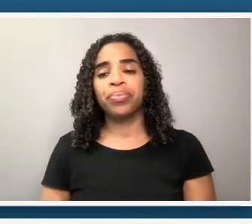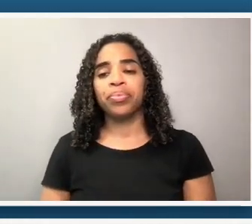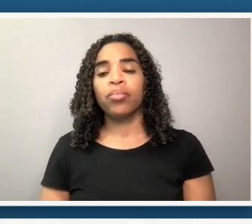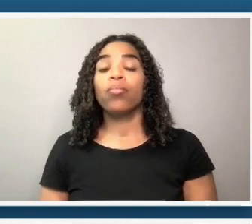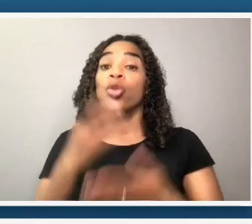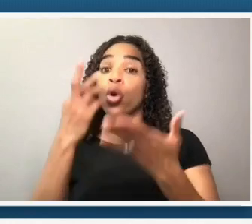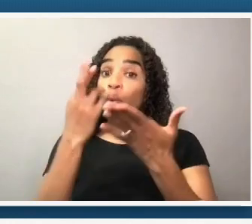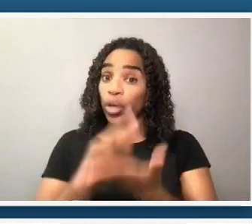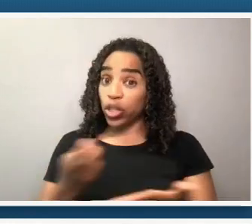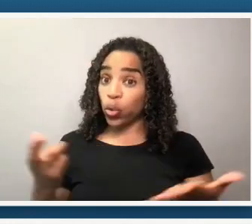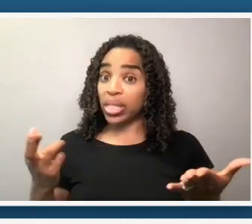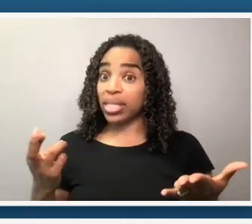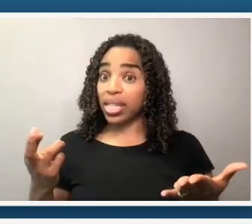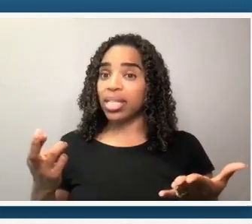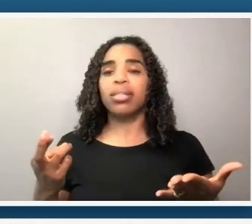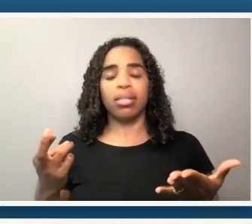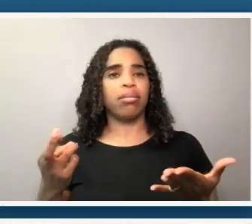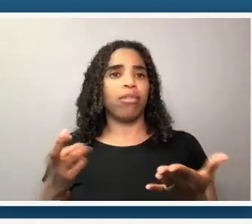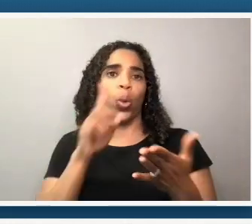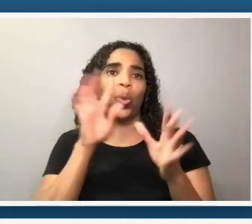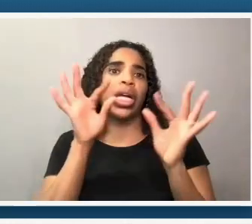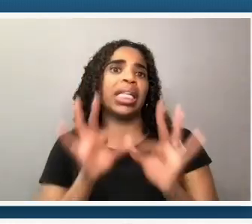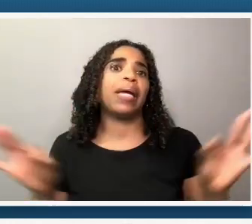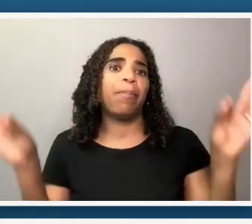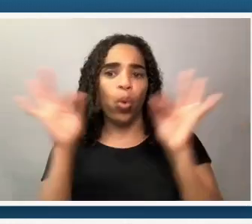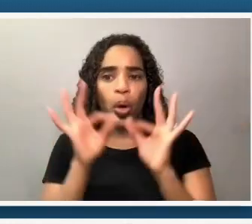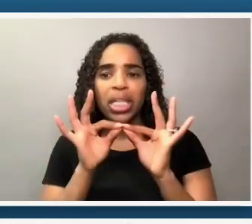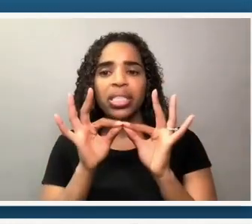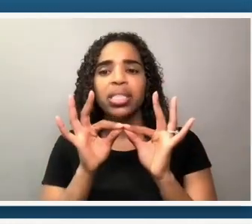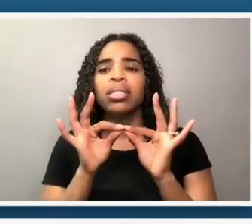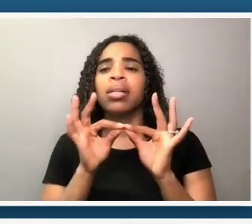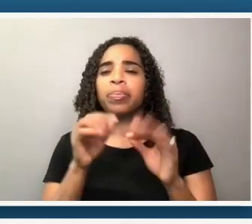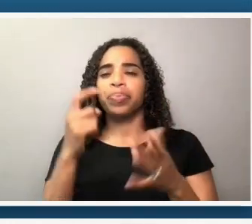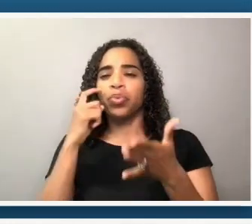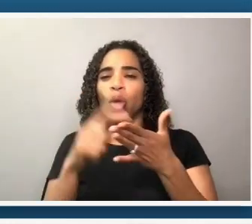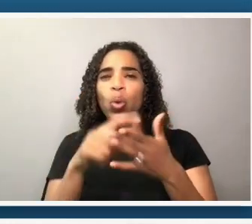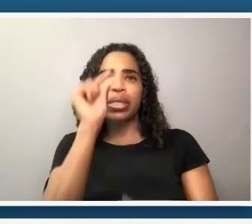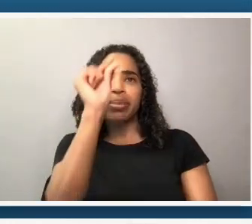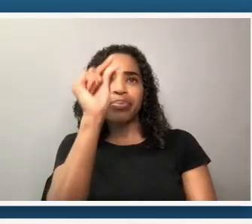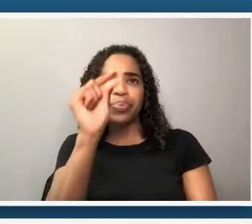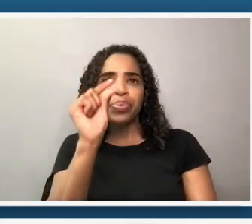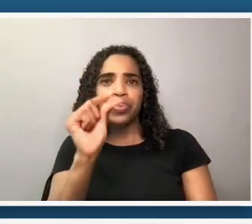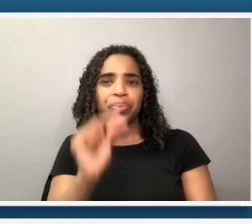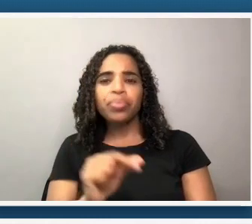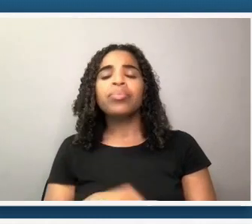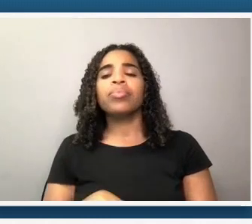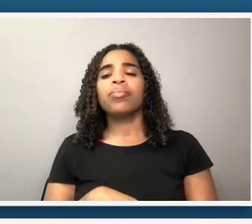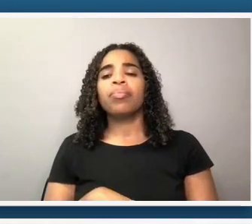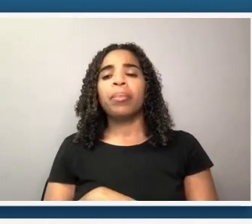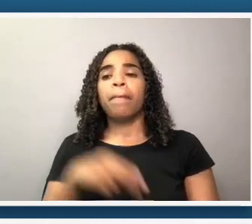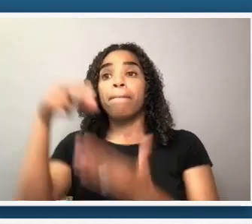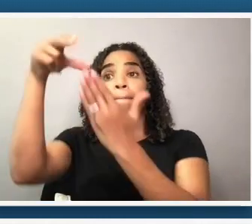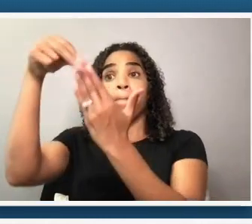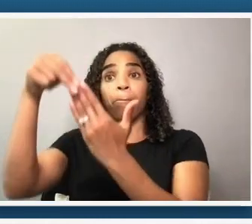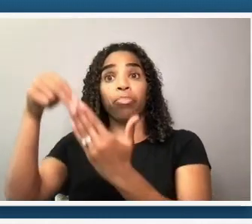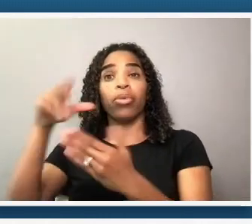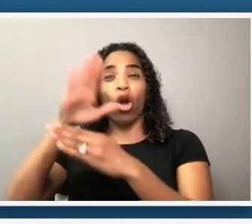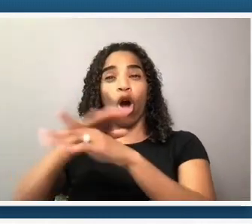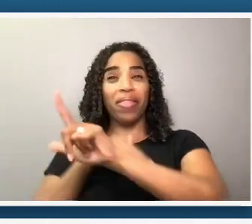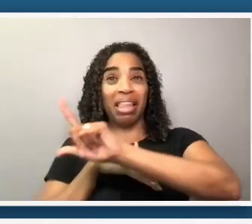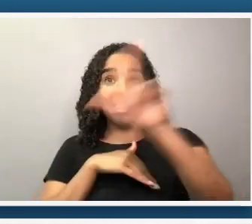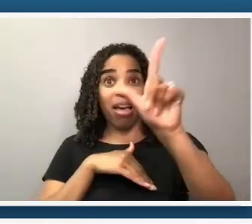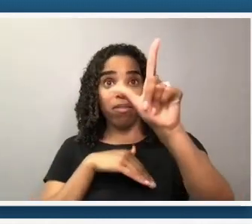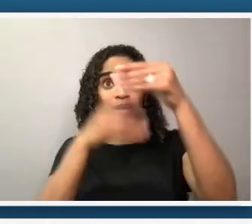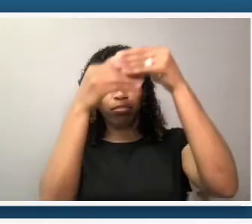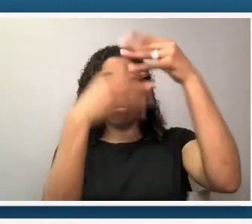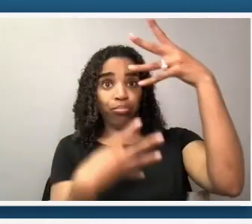Resources are the heart of a collection and are shown here as image thumbnails. Paperclip icons in the upper left corner of resources show